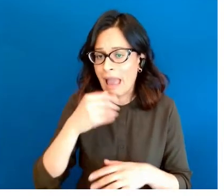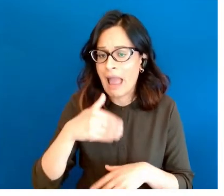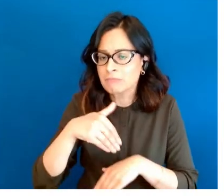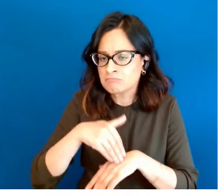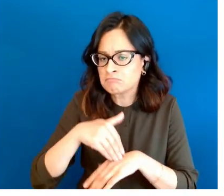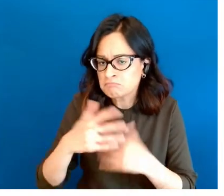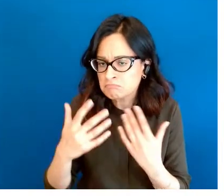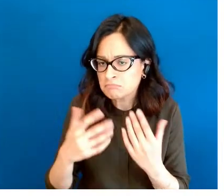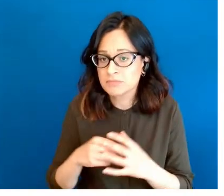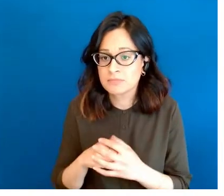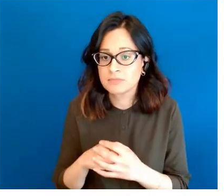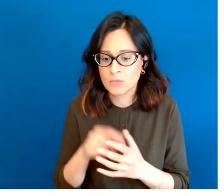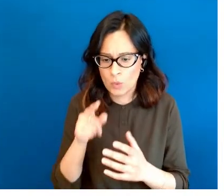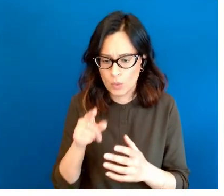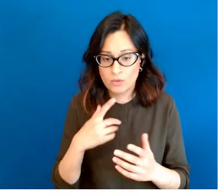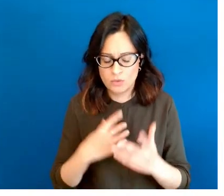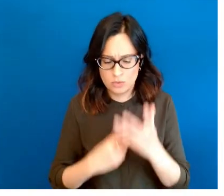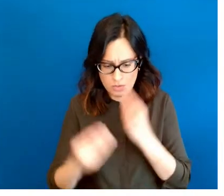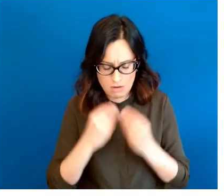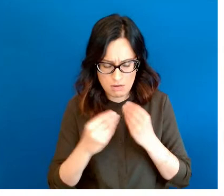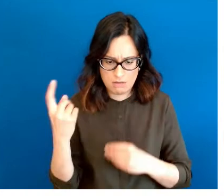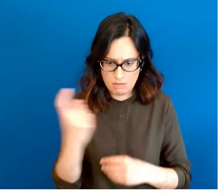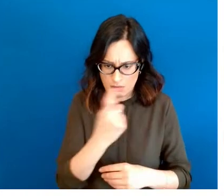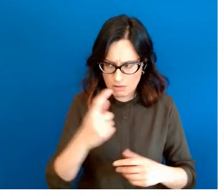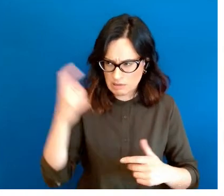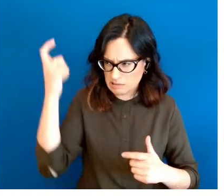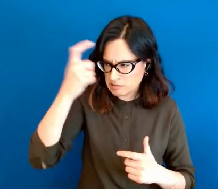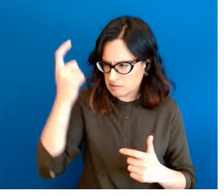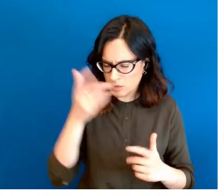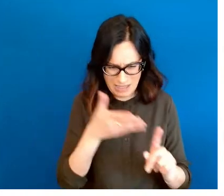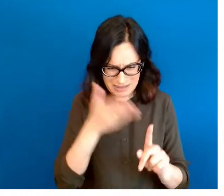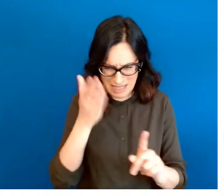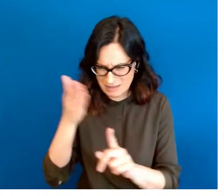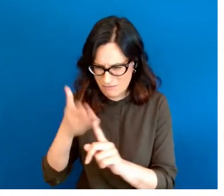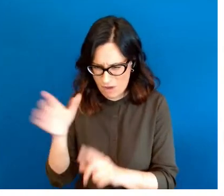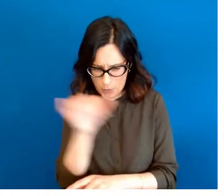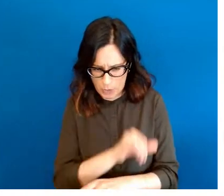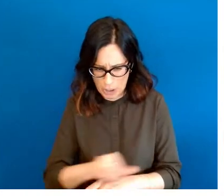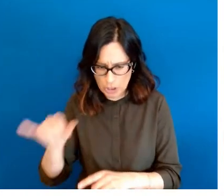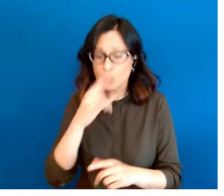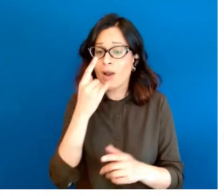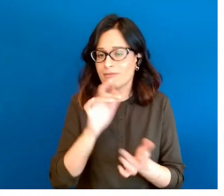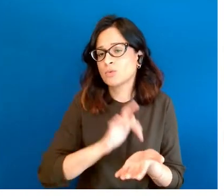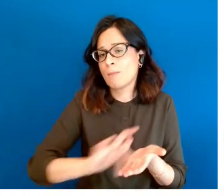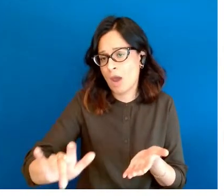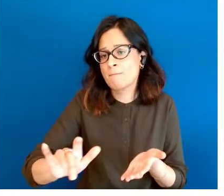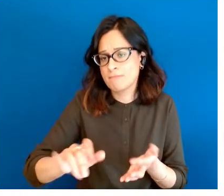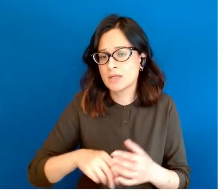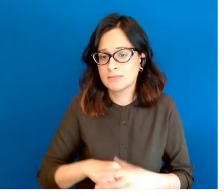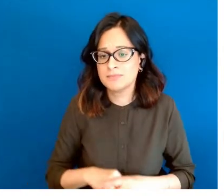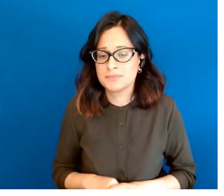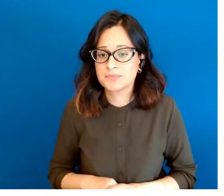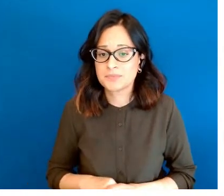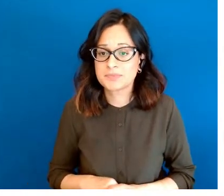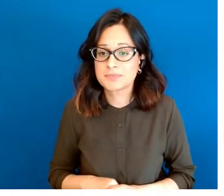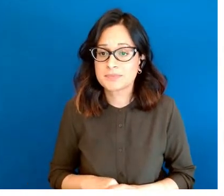to do is to identify what these other triggers are and to attempt to remove them from the patient's life. Now, I mentioned